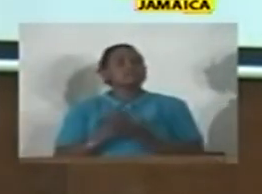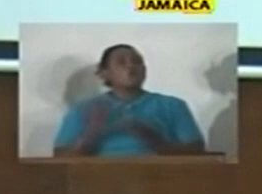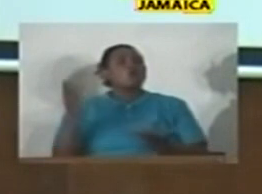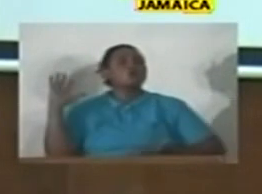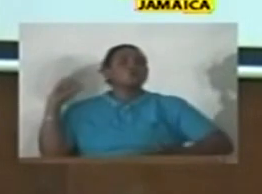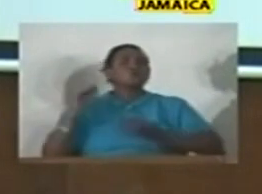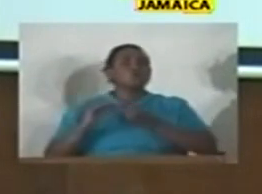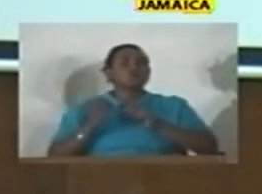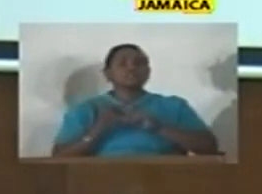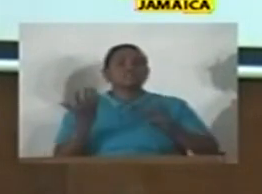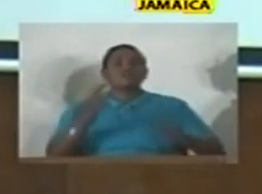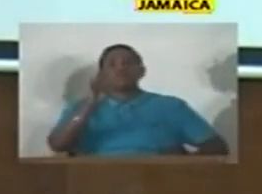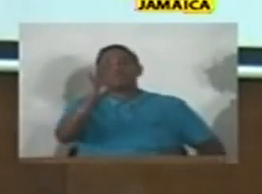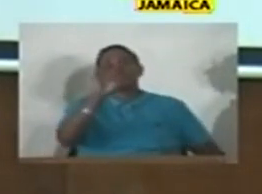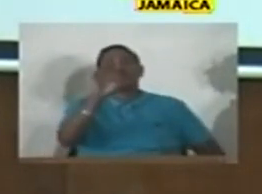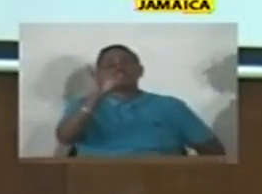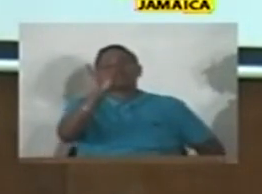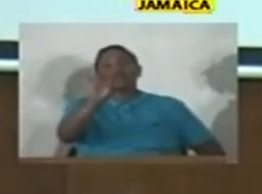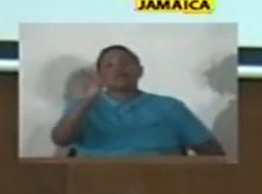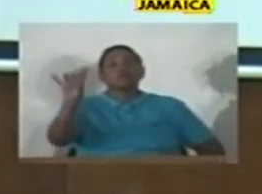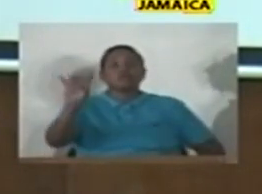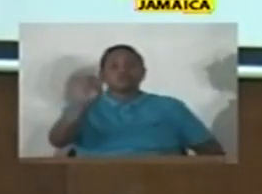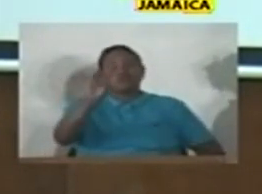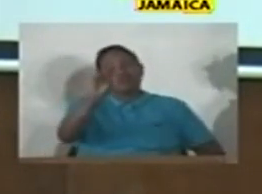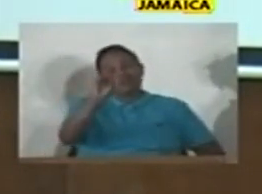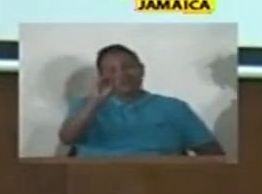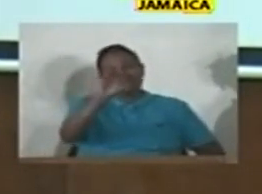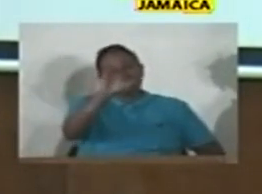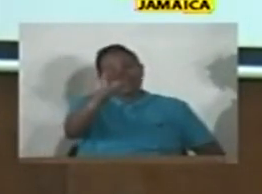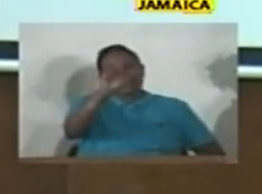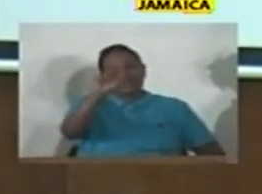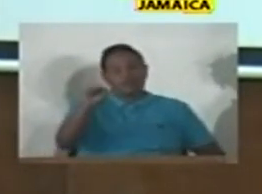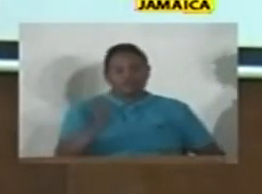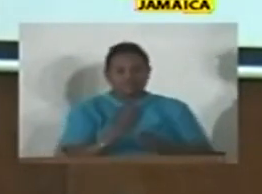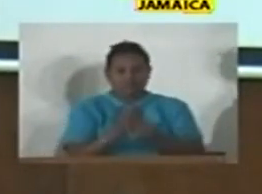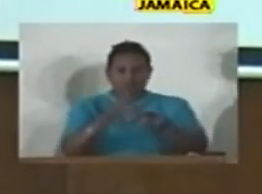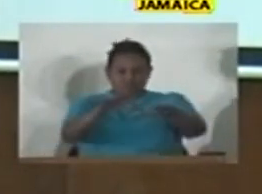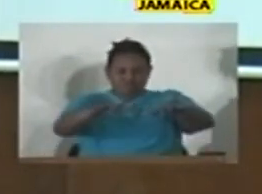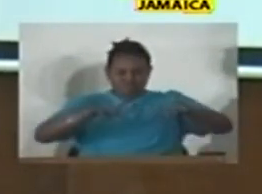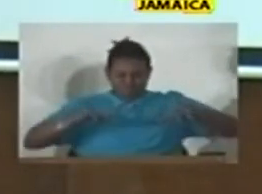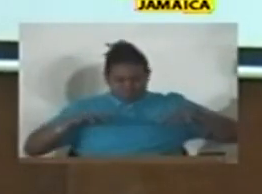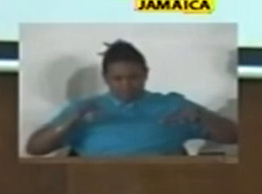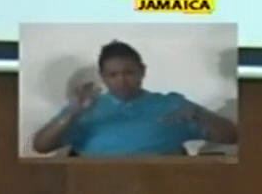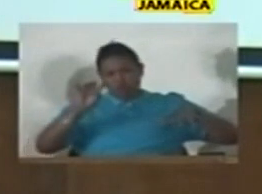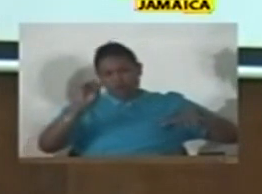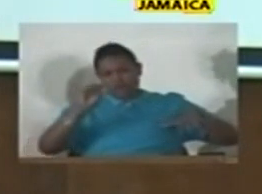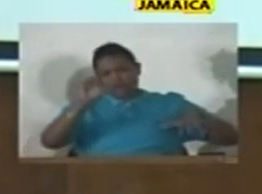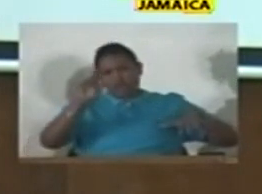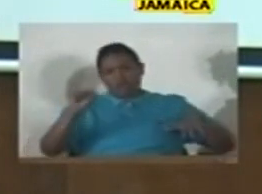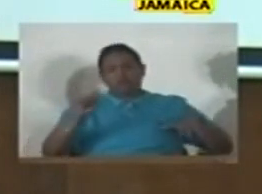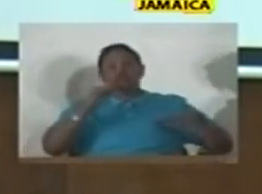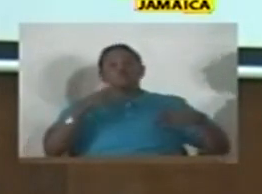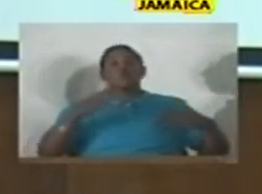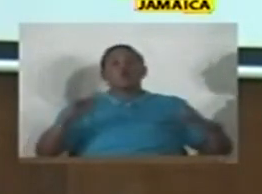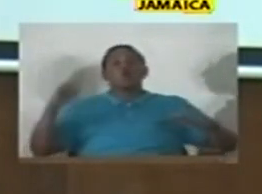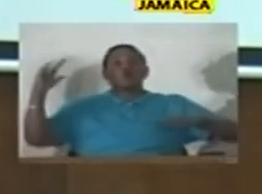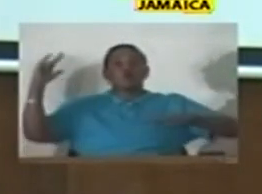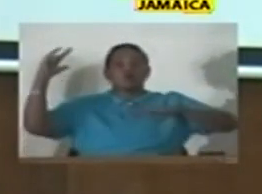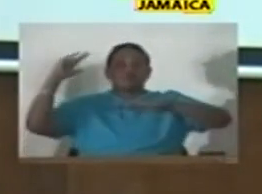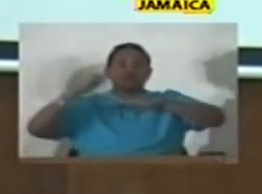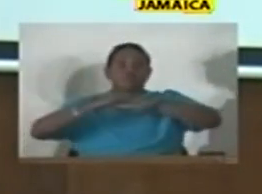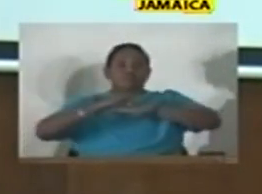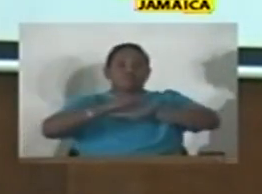of 480 acres of land to facilitate the landing of cargo